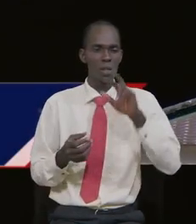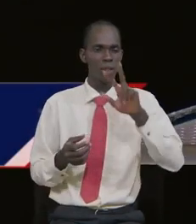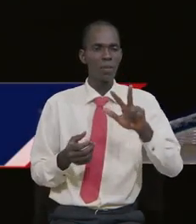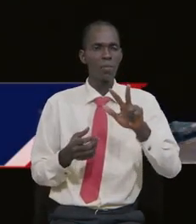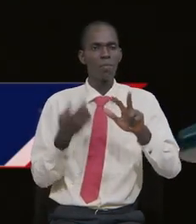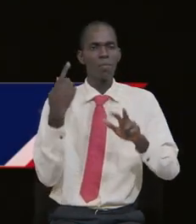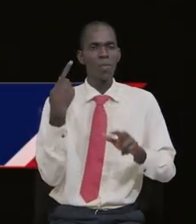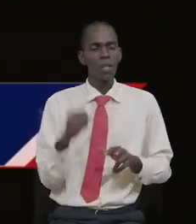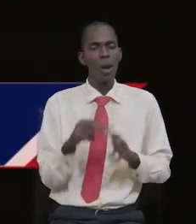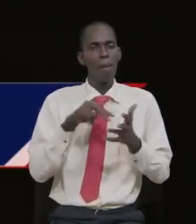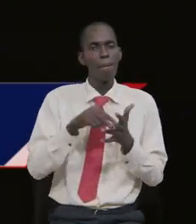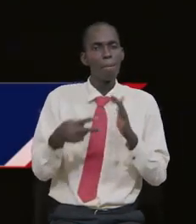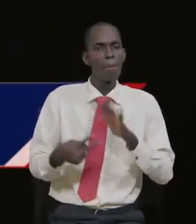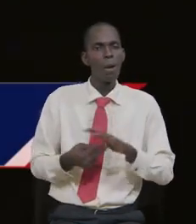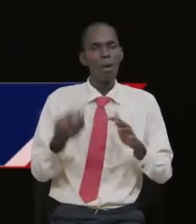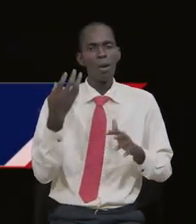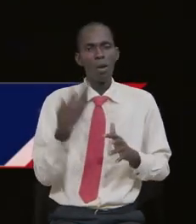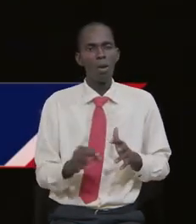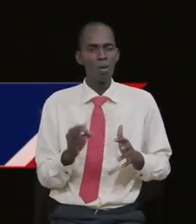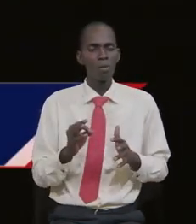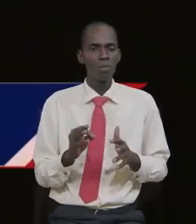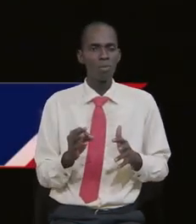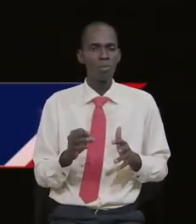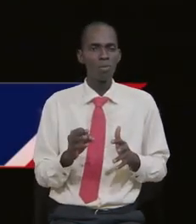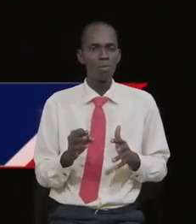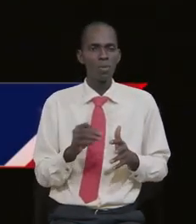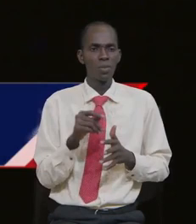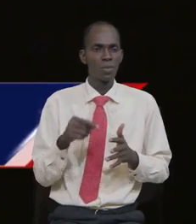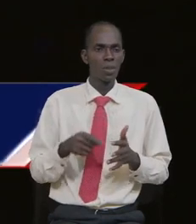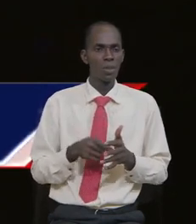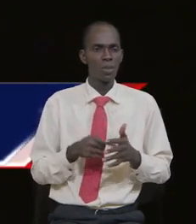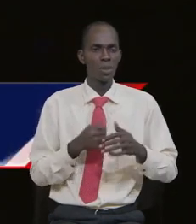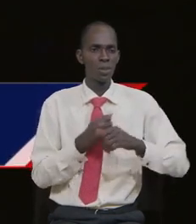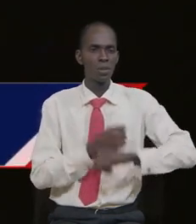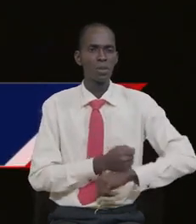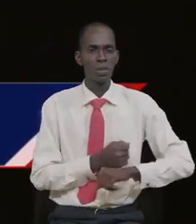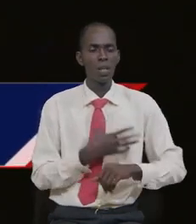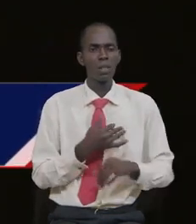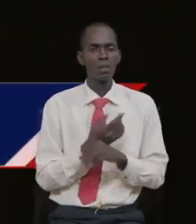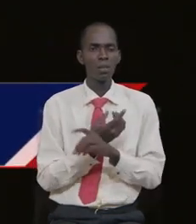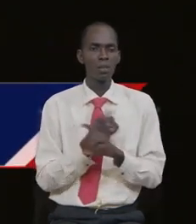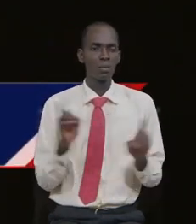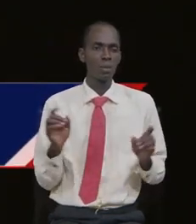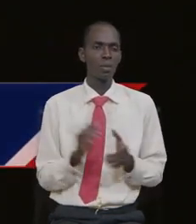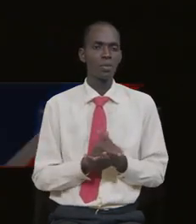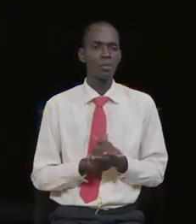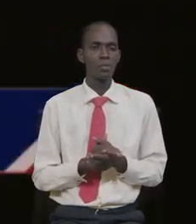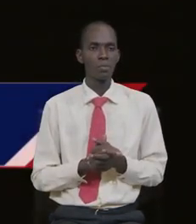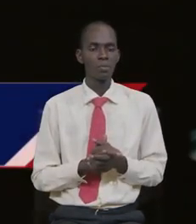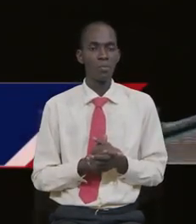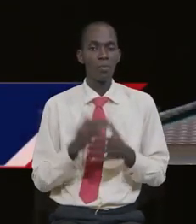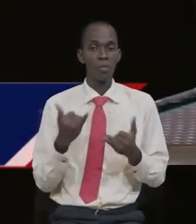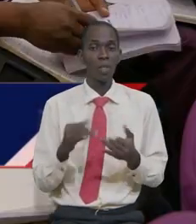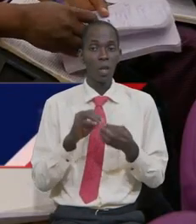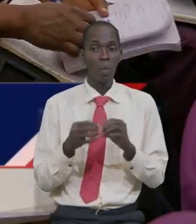the purpose of faith, security, and deliverance. We're looking at number one,